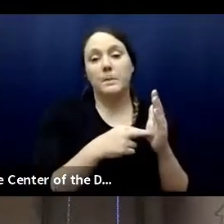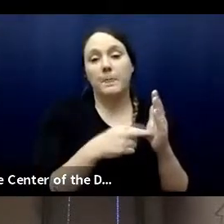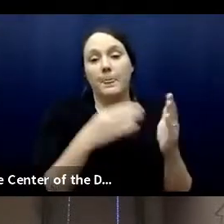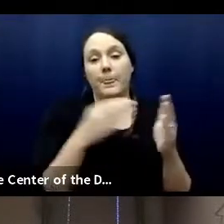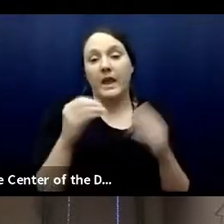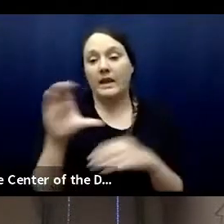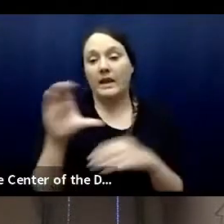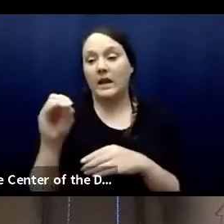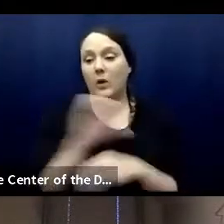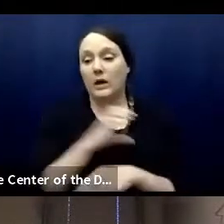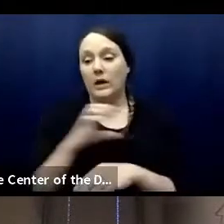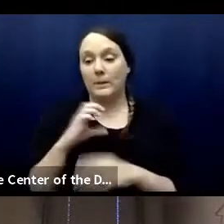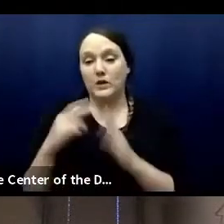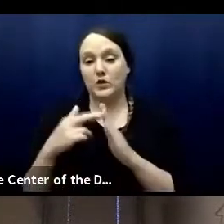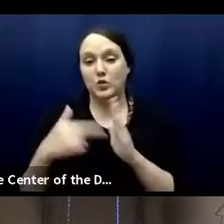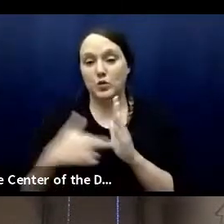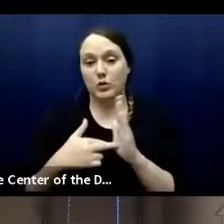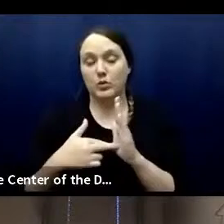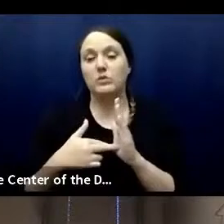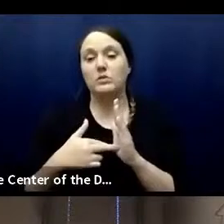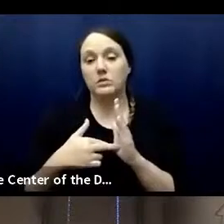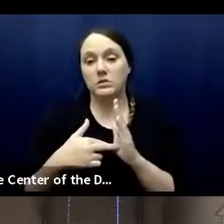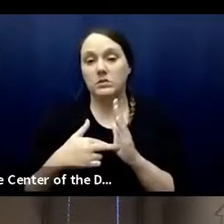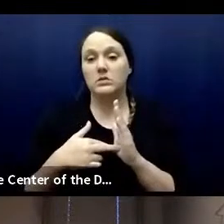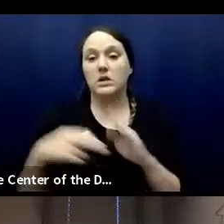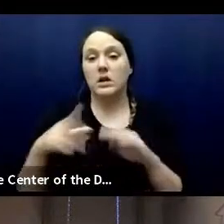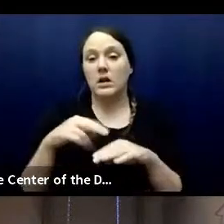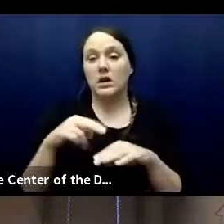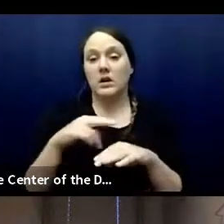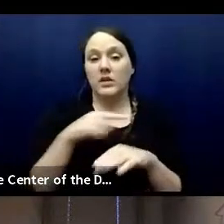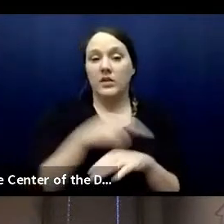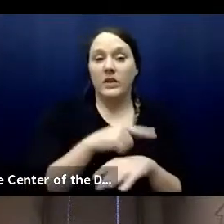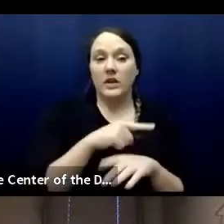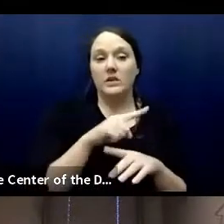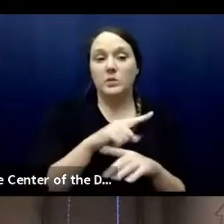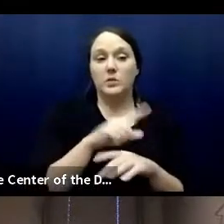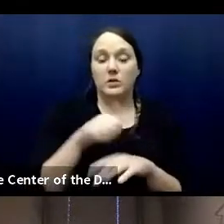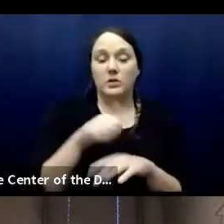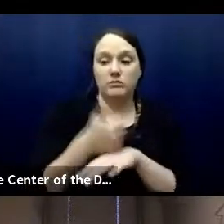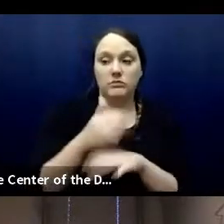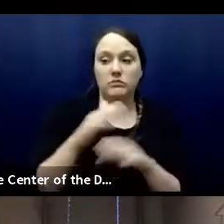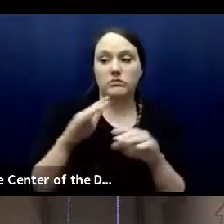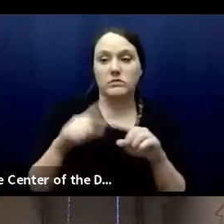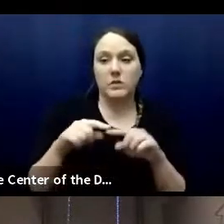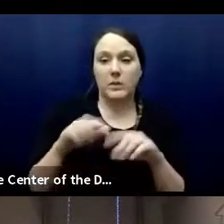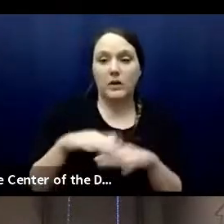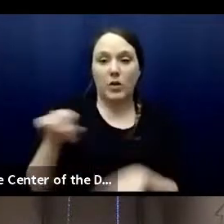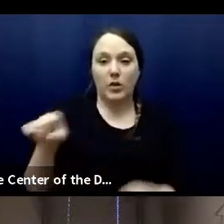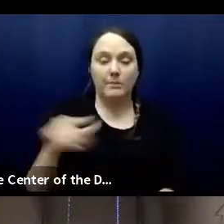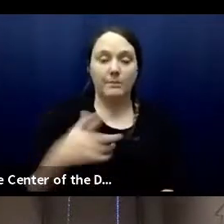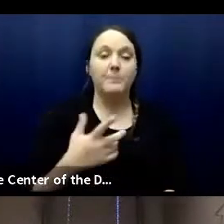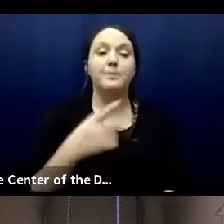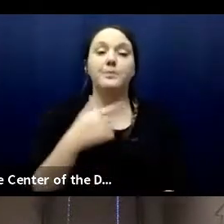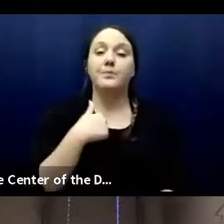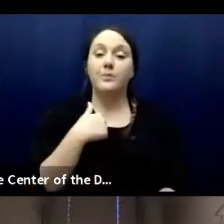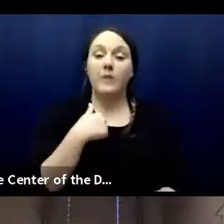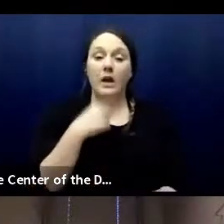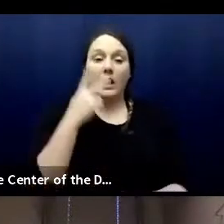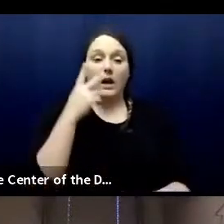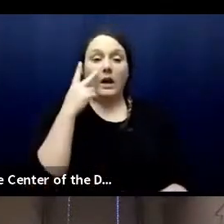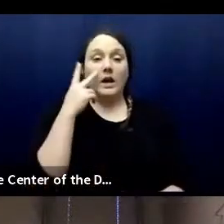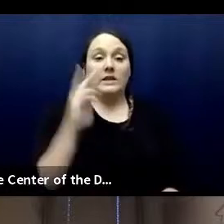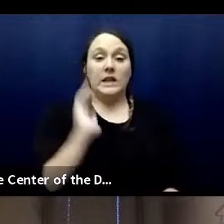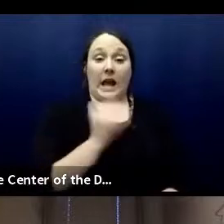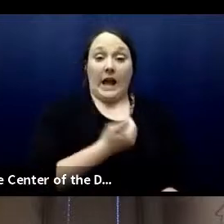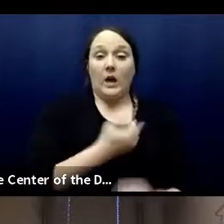the county commission's rules that, of course, these were based on, if I may. Well, the way I look at it is these rules are